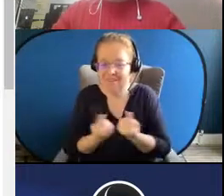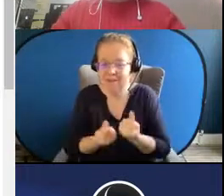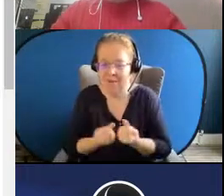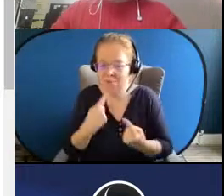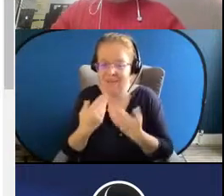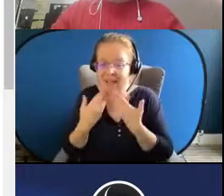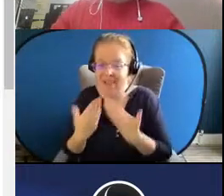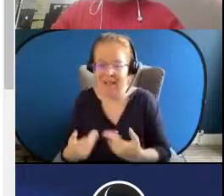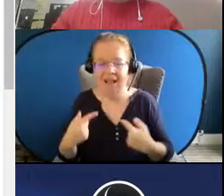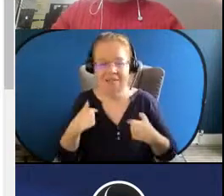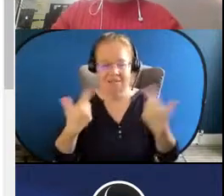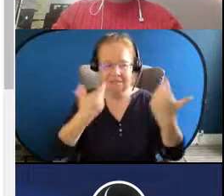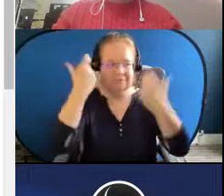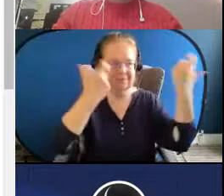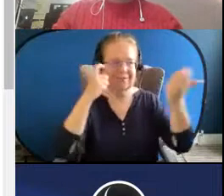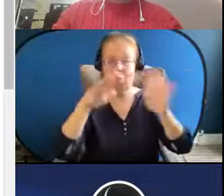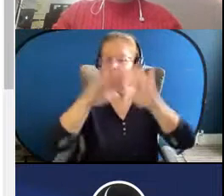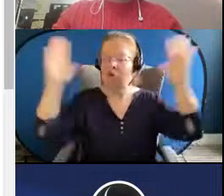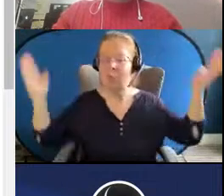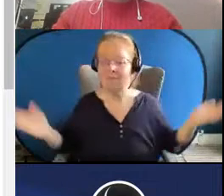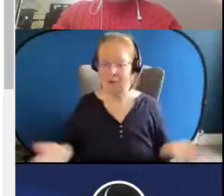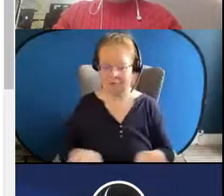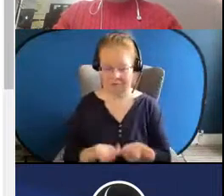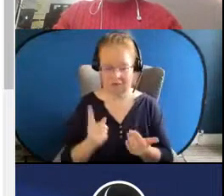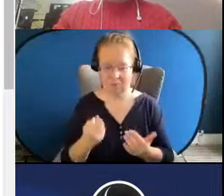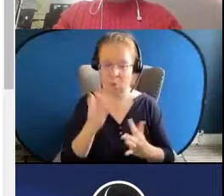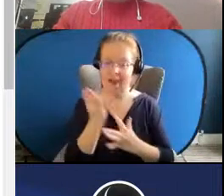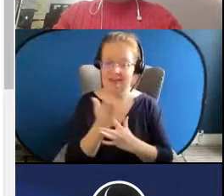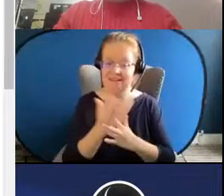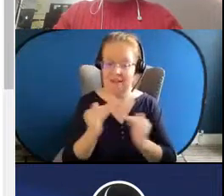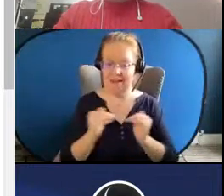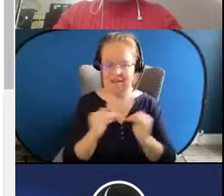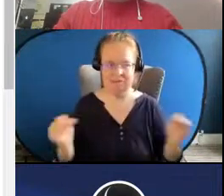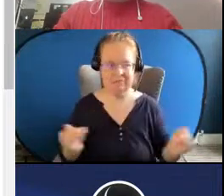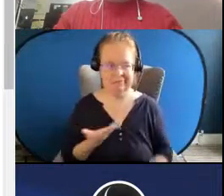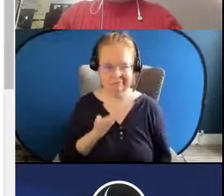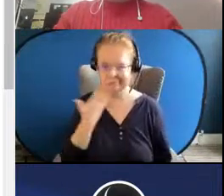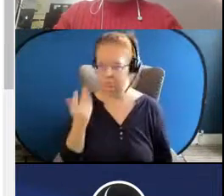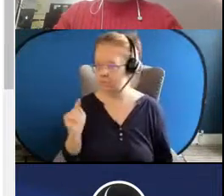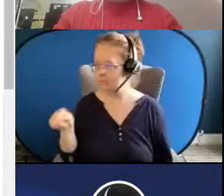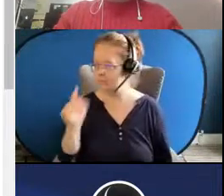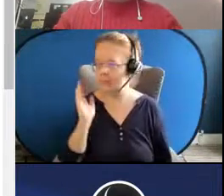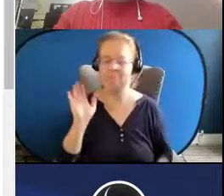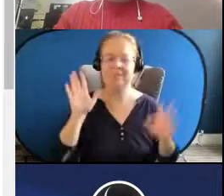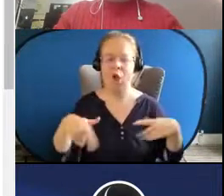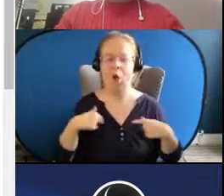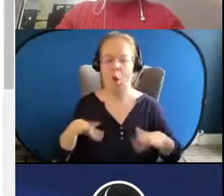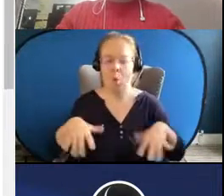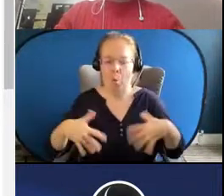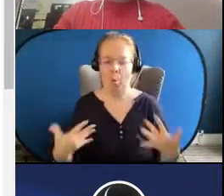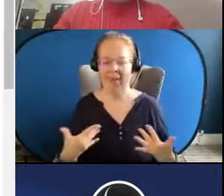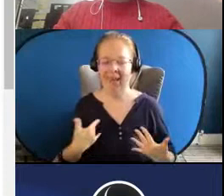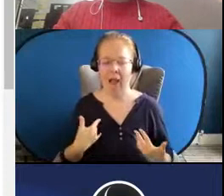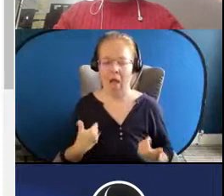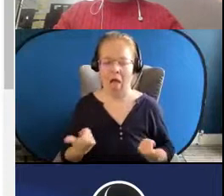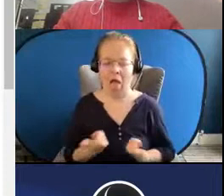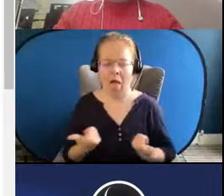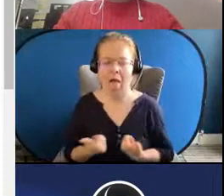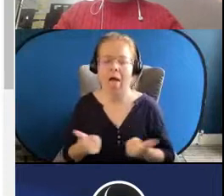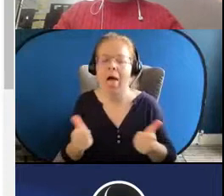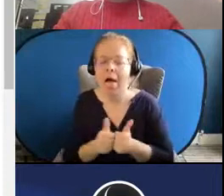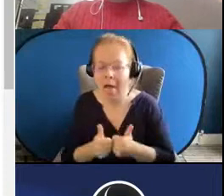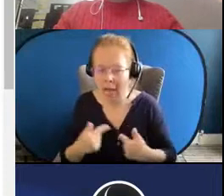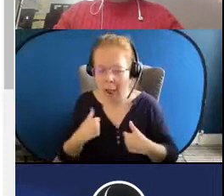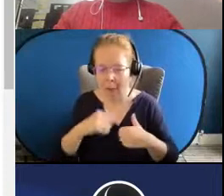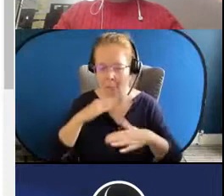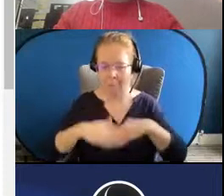the universe for an accessible platform, and none existed. So in a weak moment, I suggested that I would just